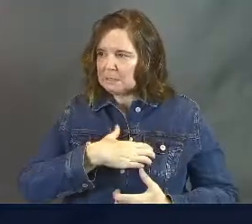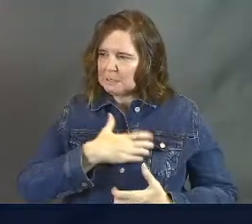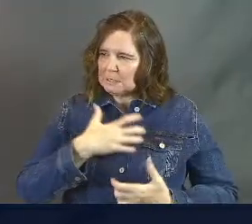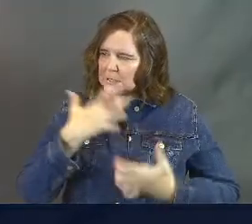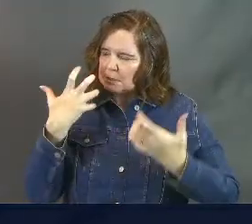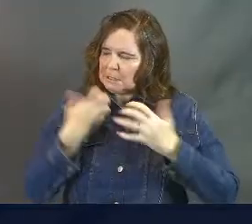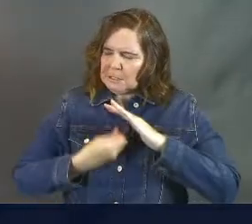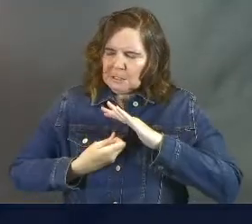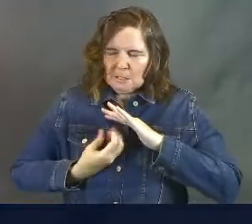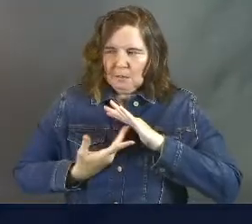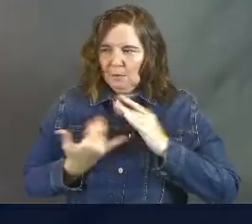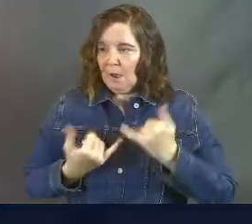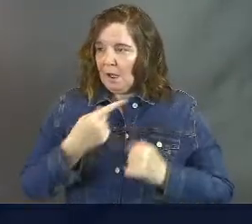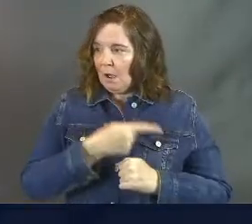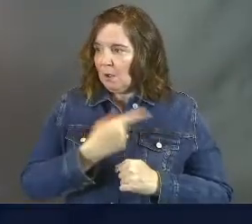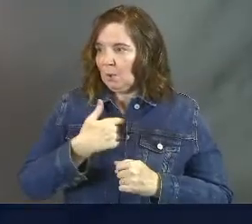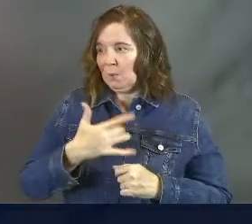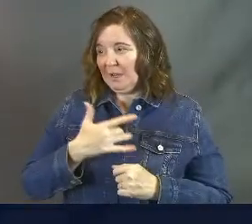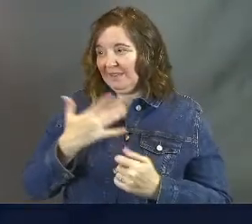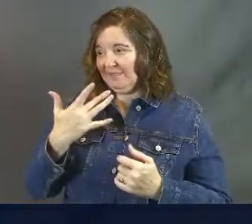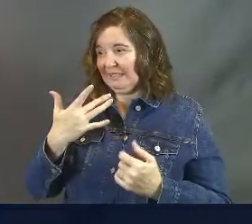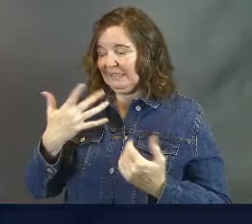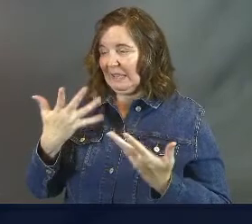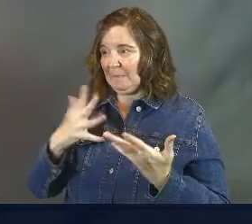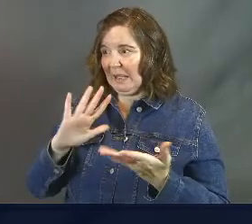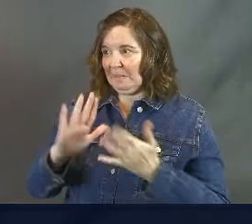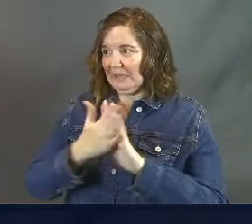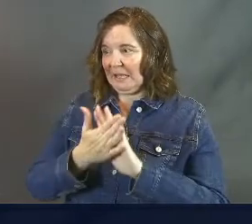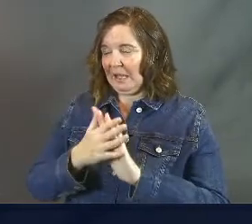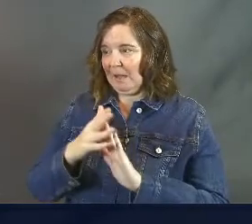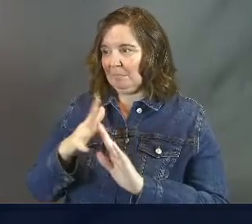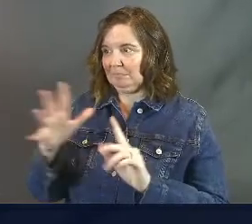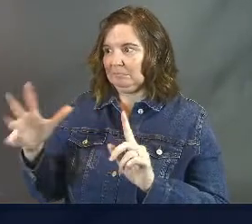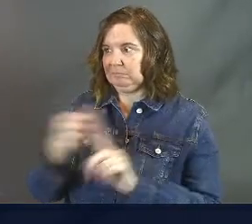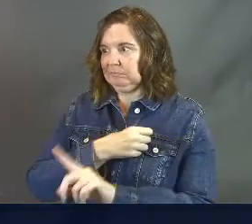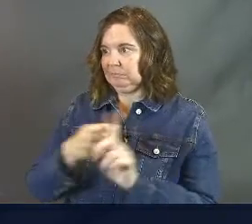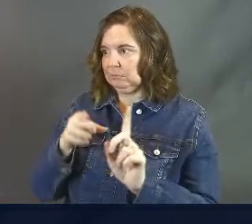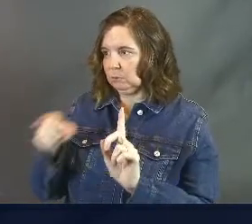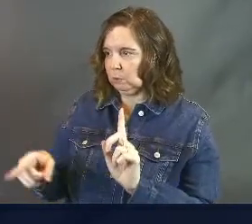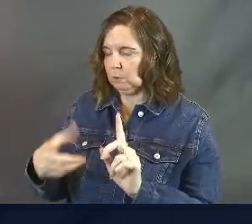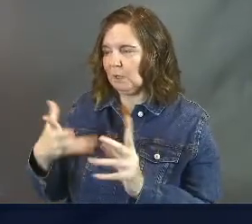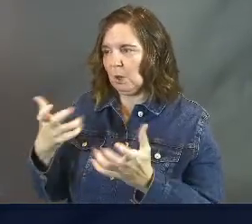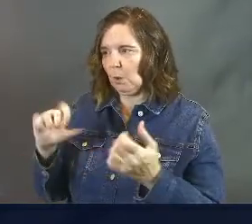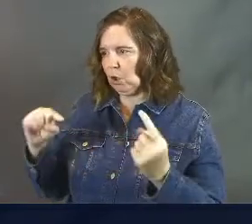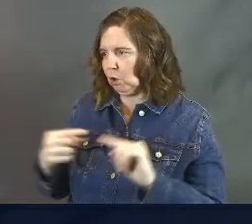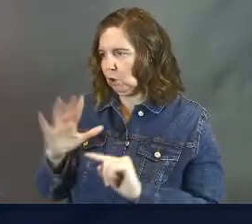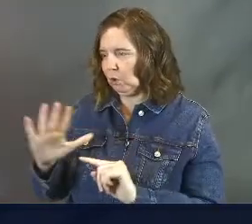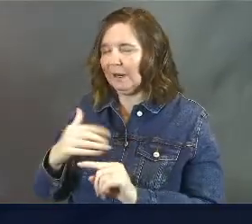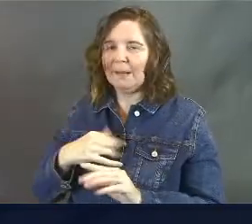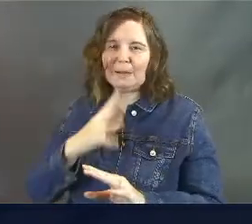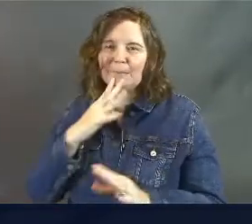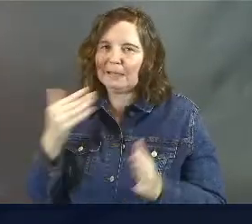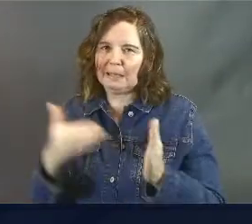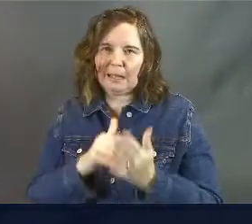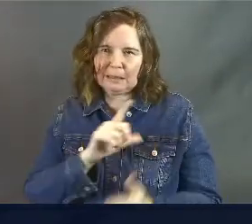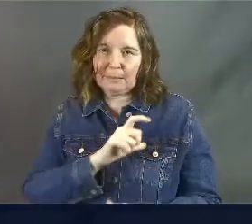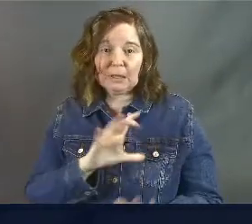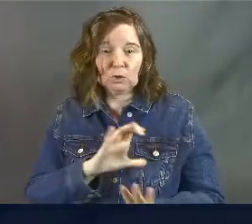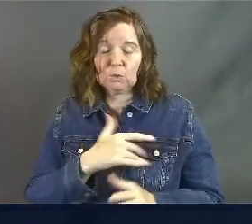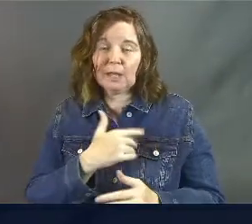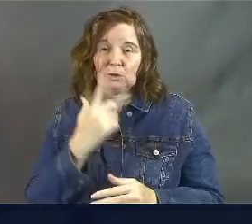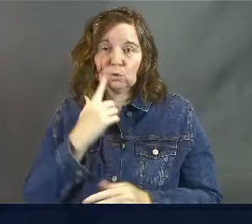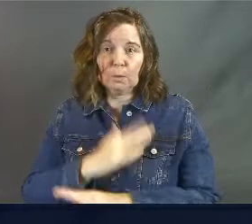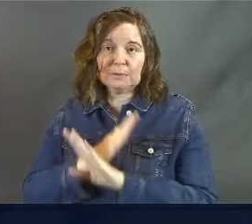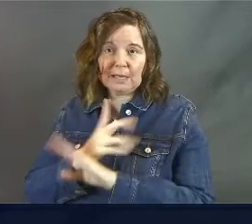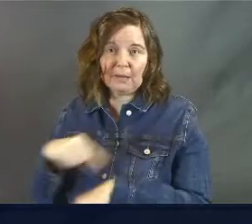so upset and angry right now, we fear things are turning violent. And we fear that you might get hurt. Now, I'm not speaking against the police. They were doing that